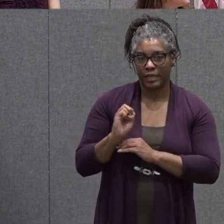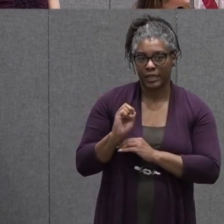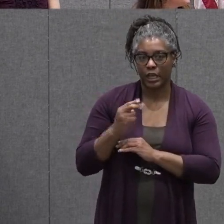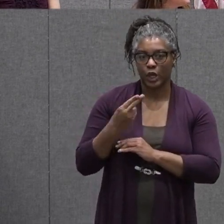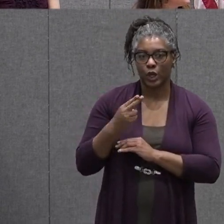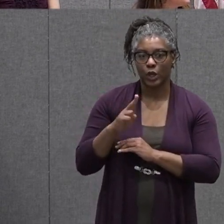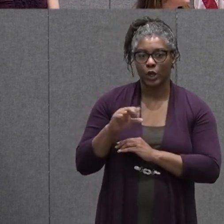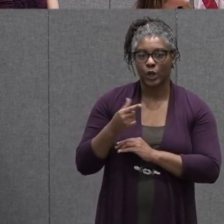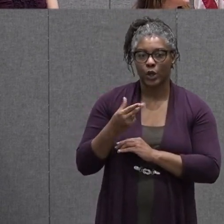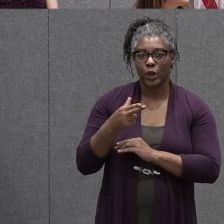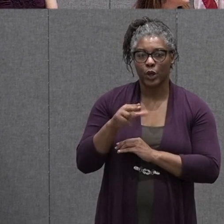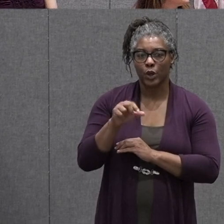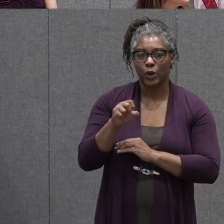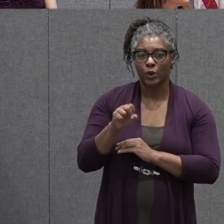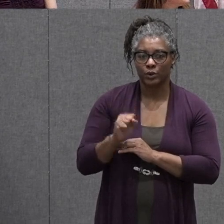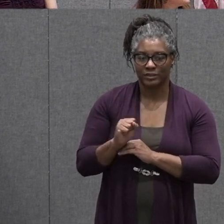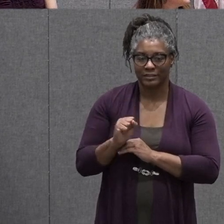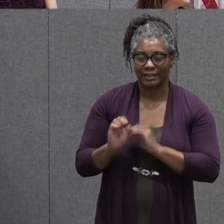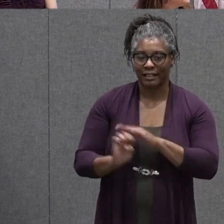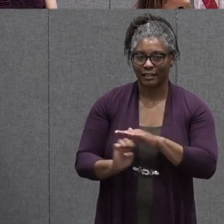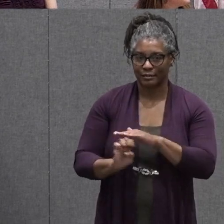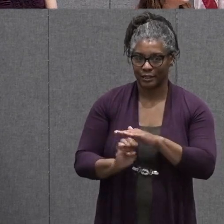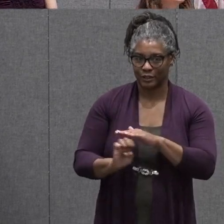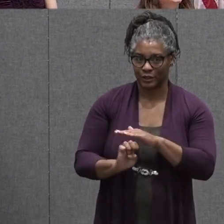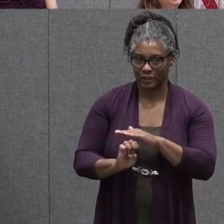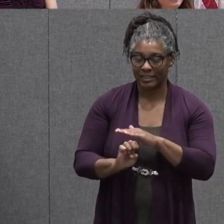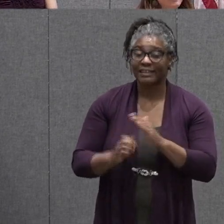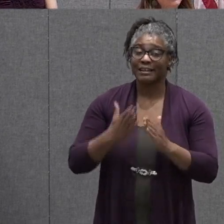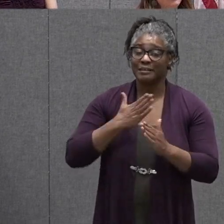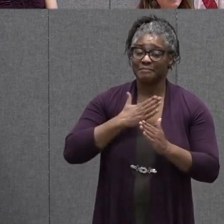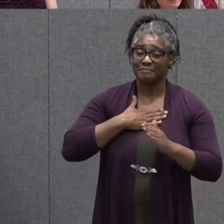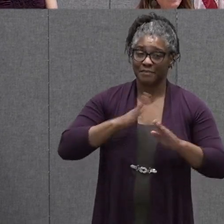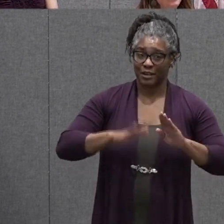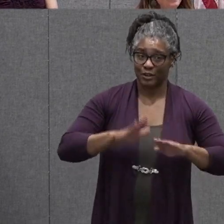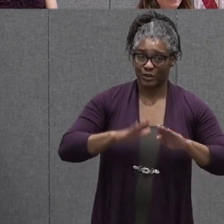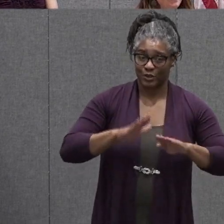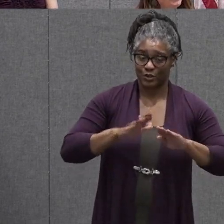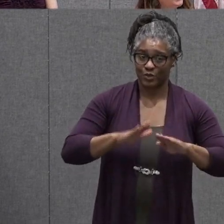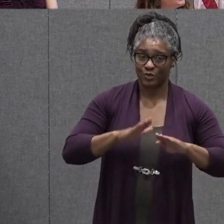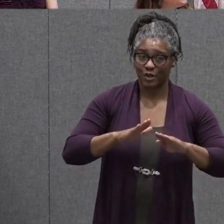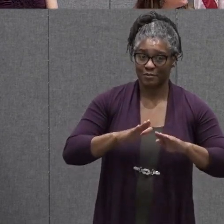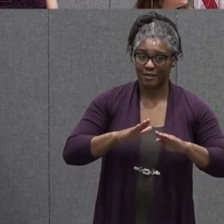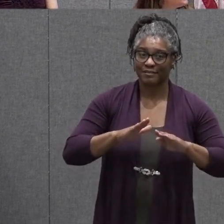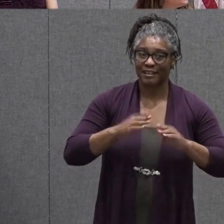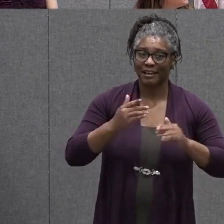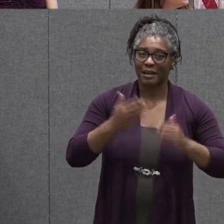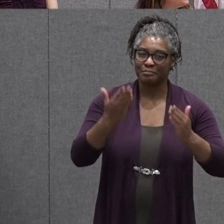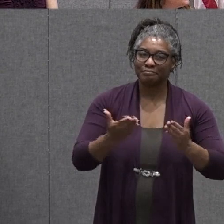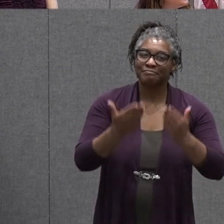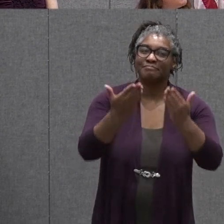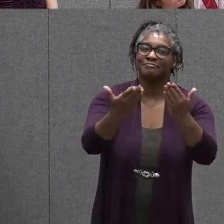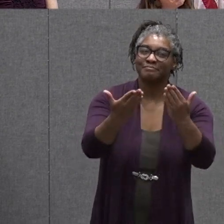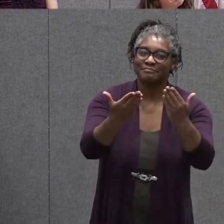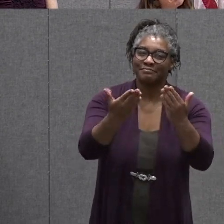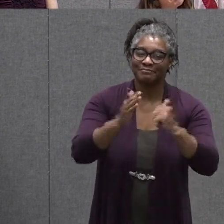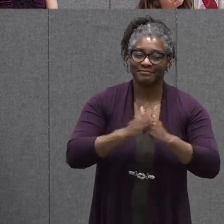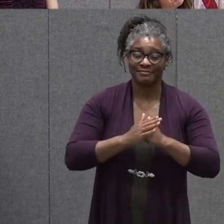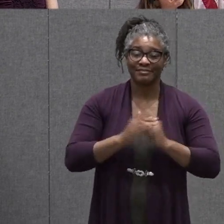solo to them, especially my drum club, my 5th grade drum club. We were about to have our arts night